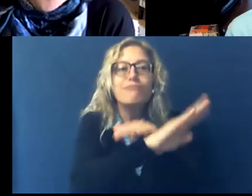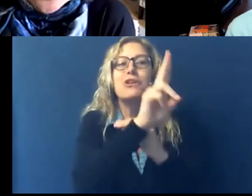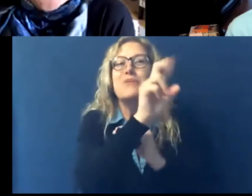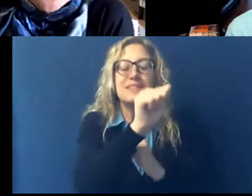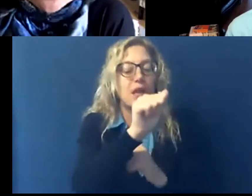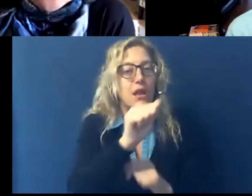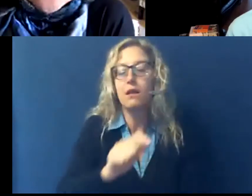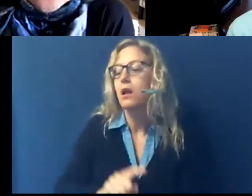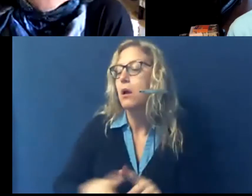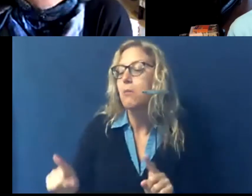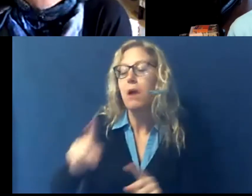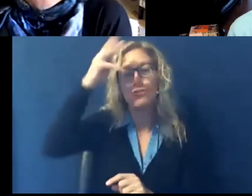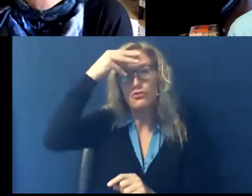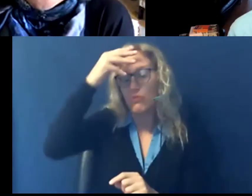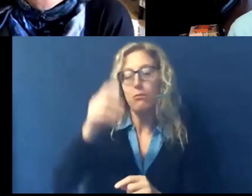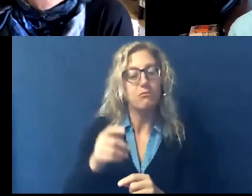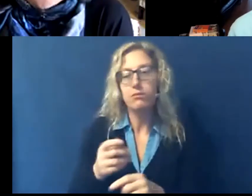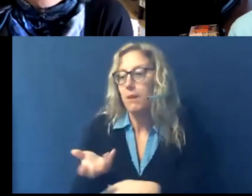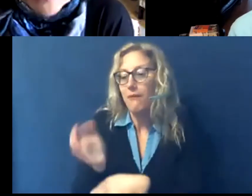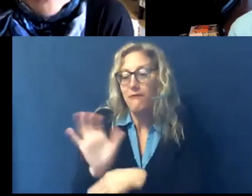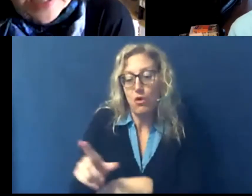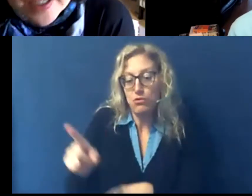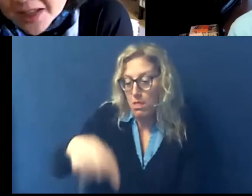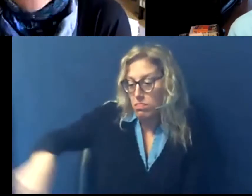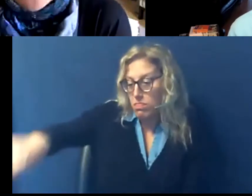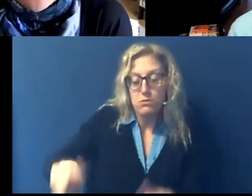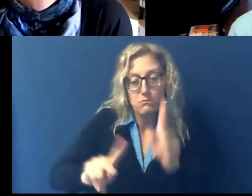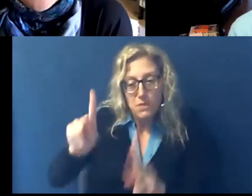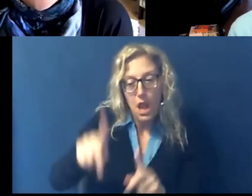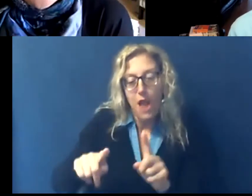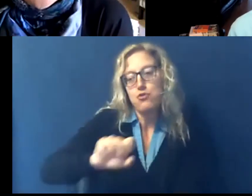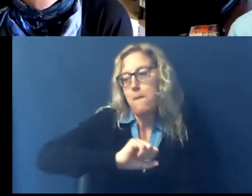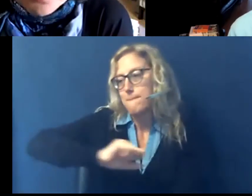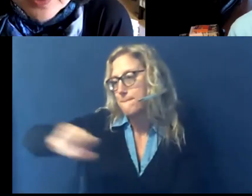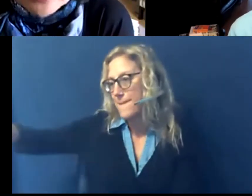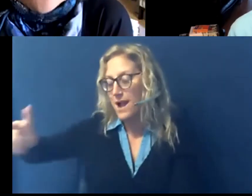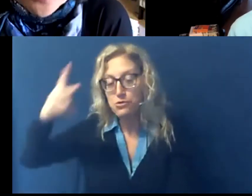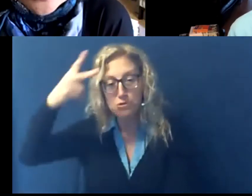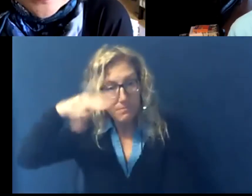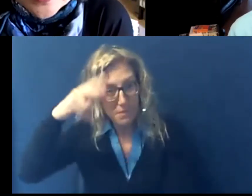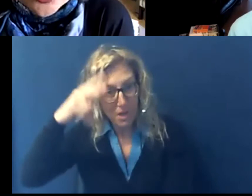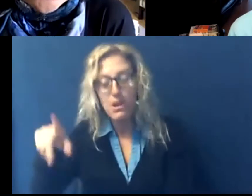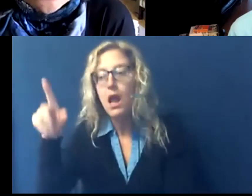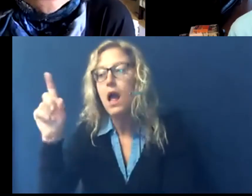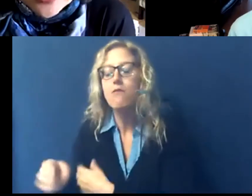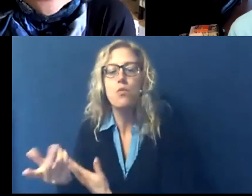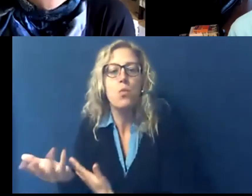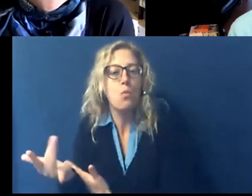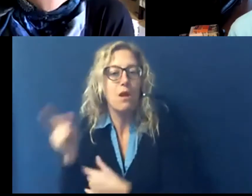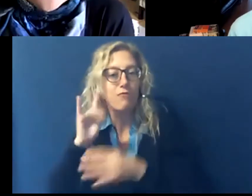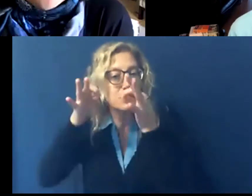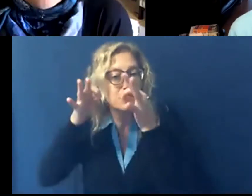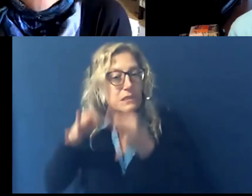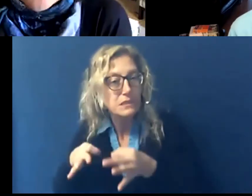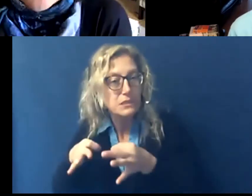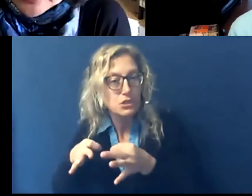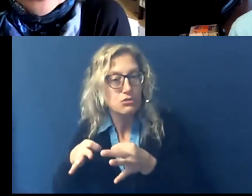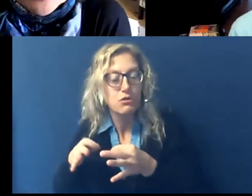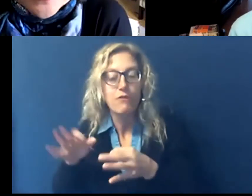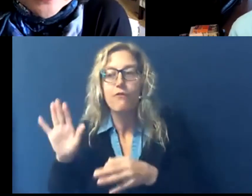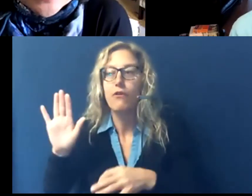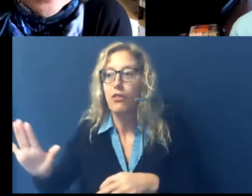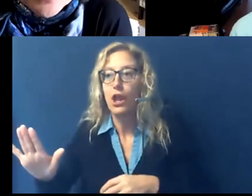Trump has forced all of those people back to Mexico to wait for a decision on their